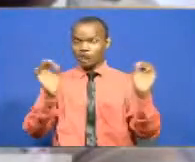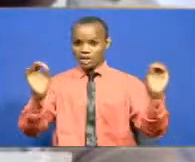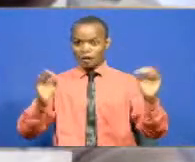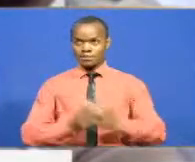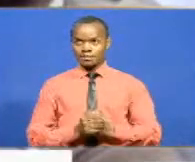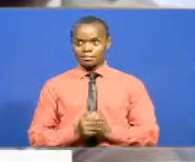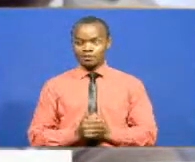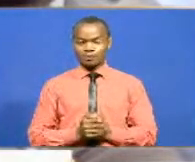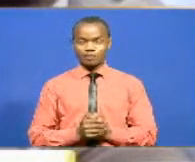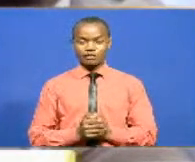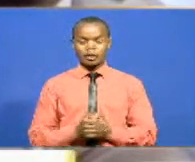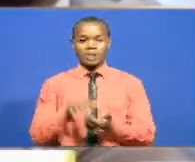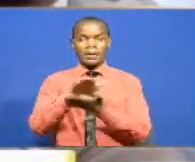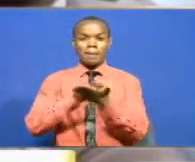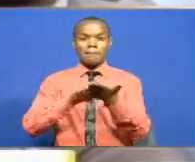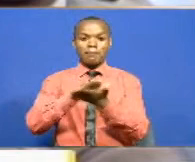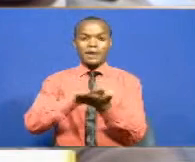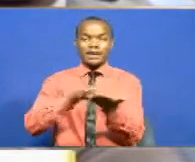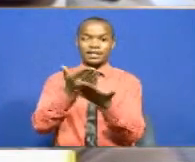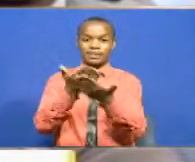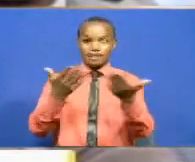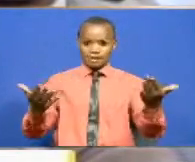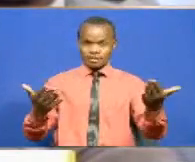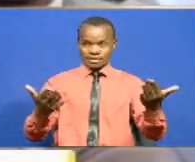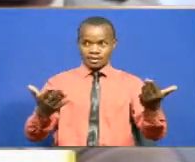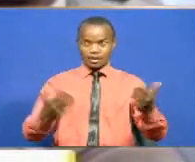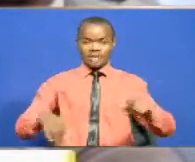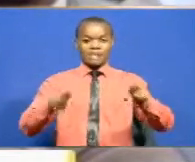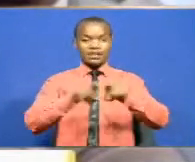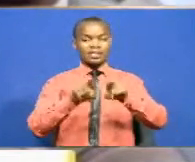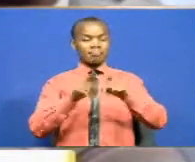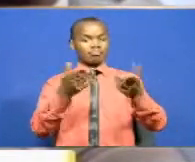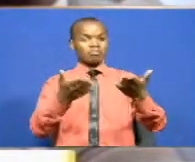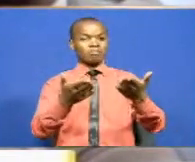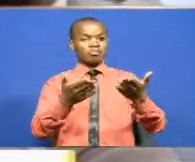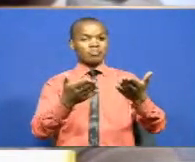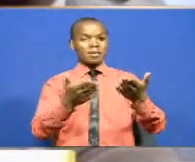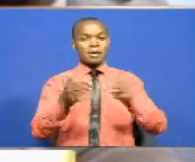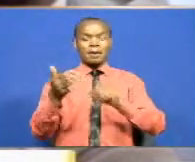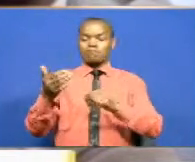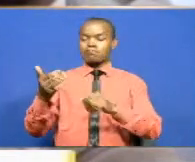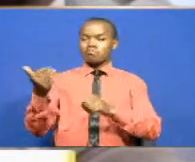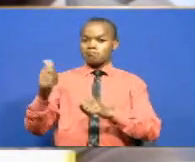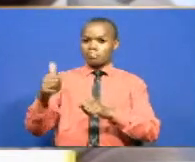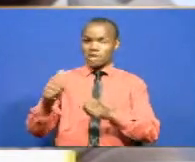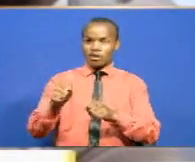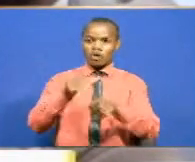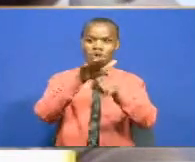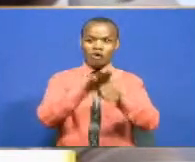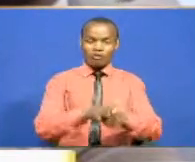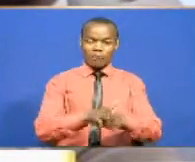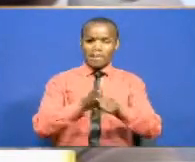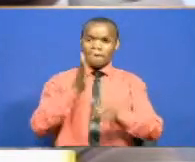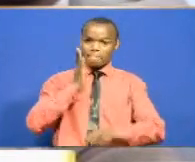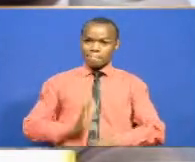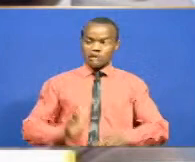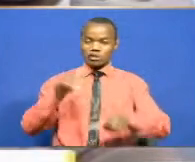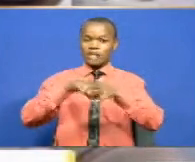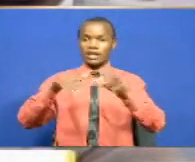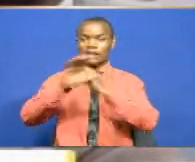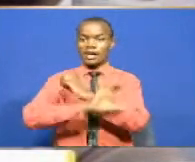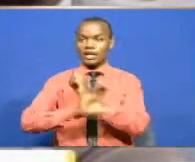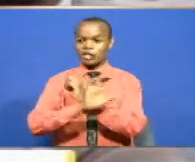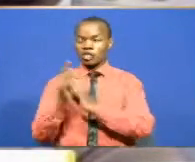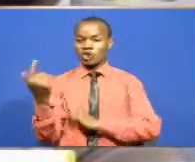It's generally very basic issues that has no controversy or does not disadvantage anybody in the country. It's just more